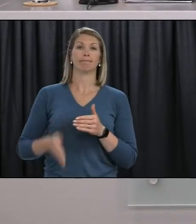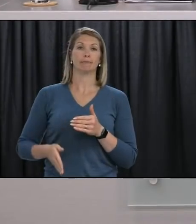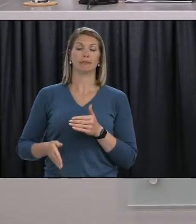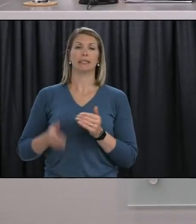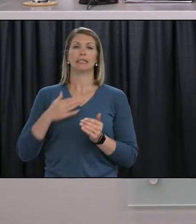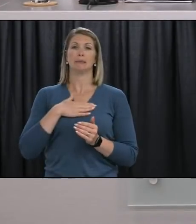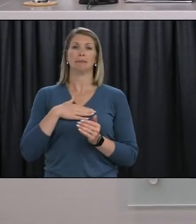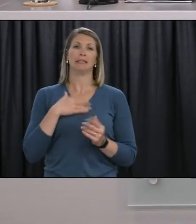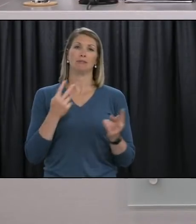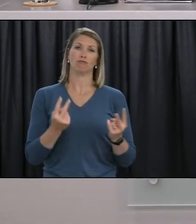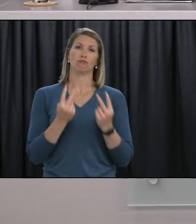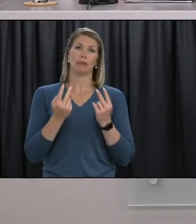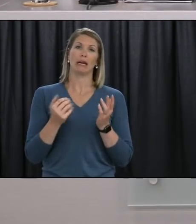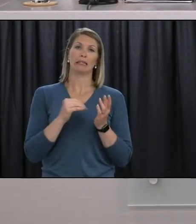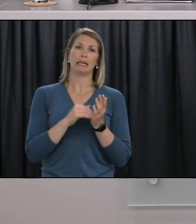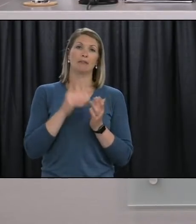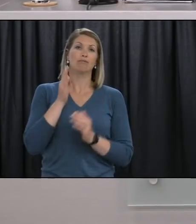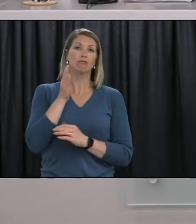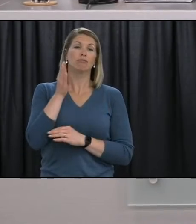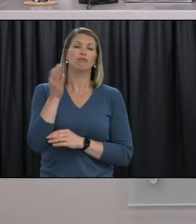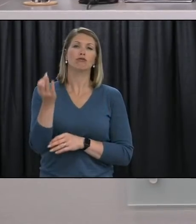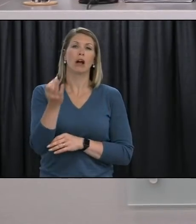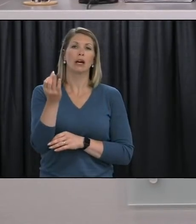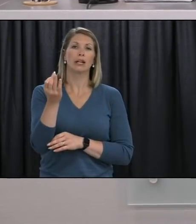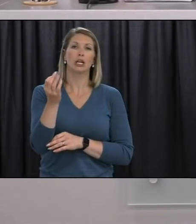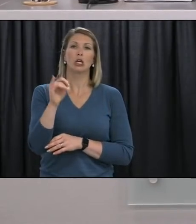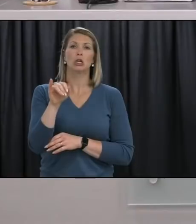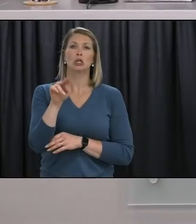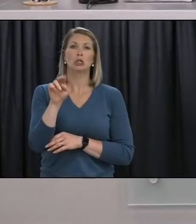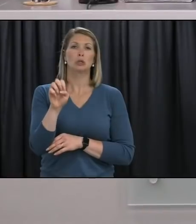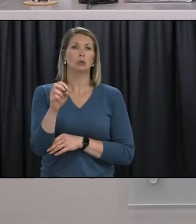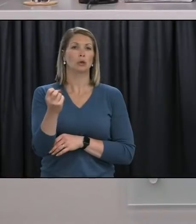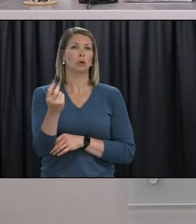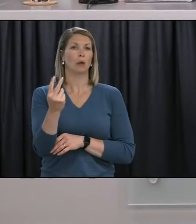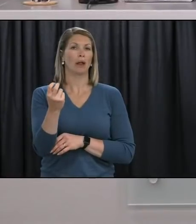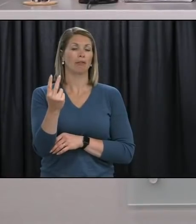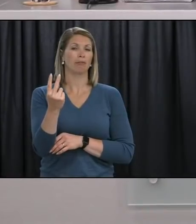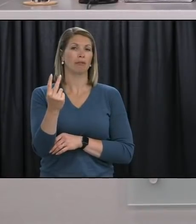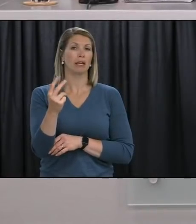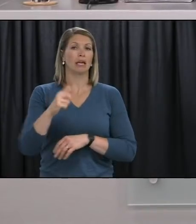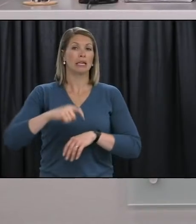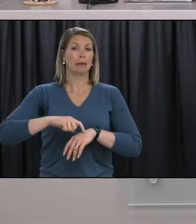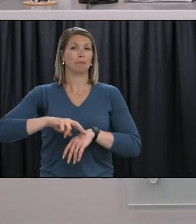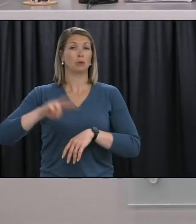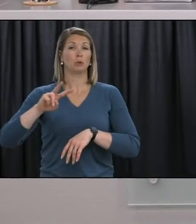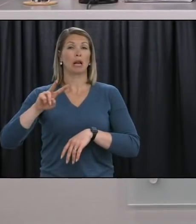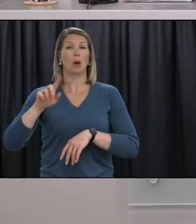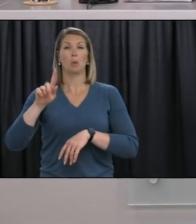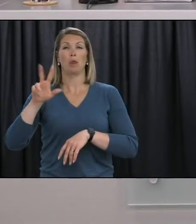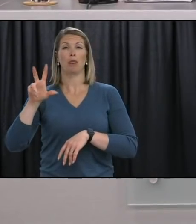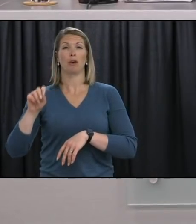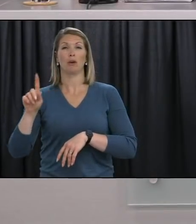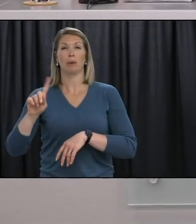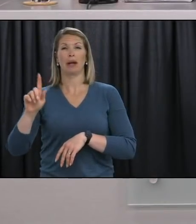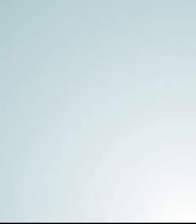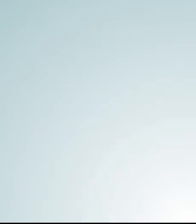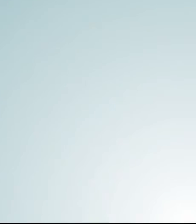us again on Friday, June 12th at 2 p.m., 1:30 in most of Labrador. Have a great evening, everyone.